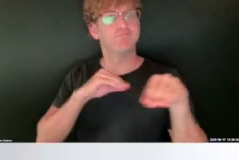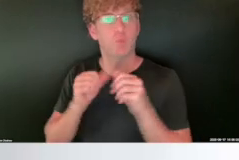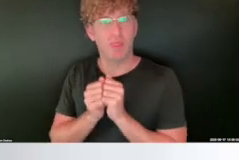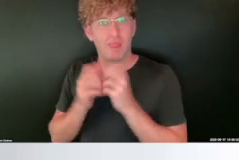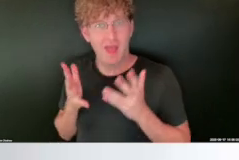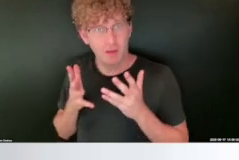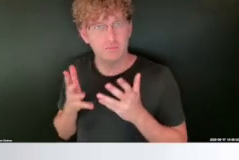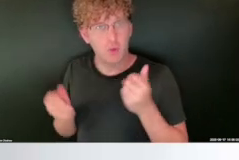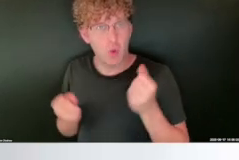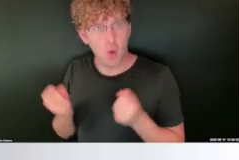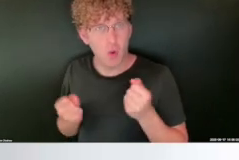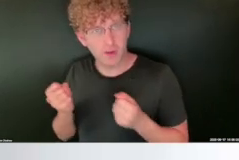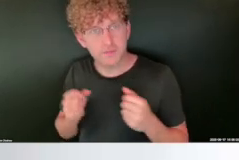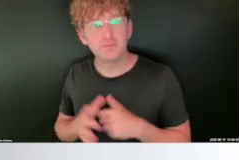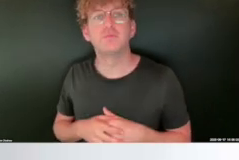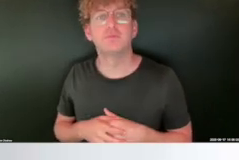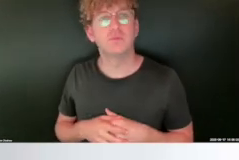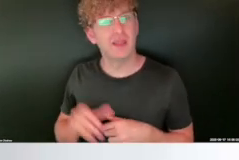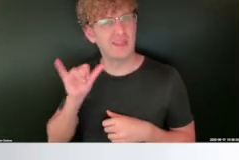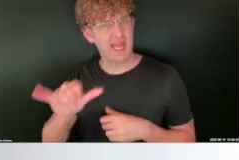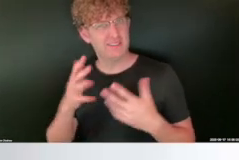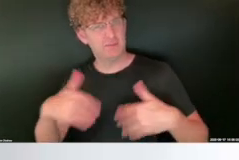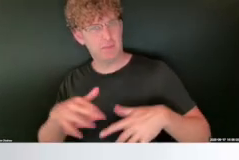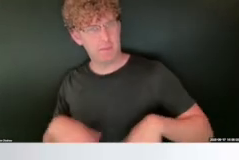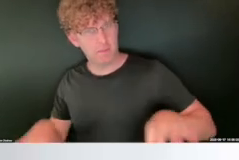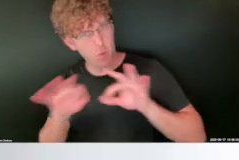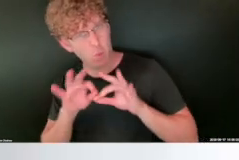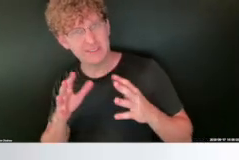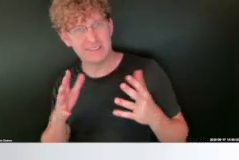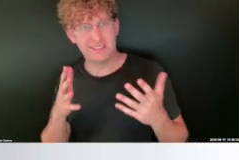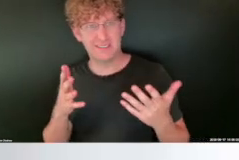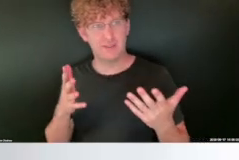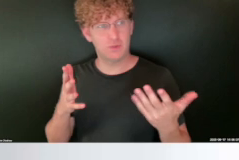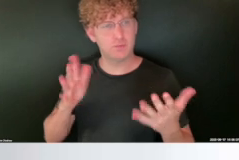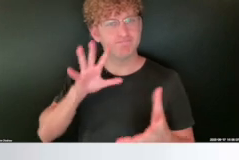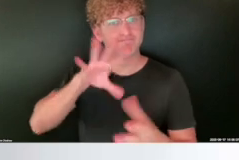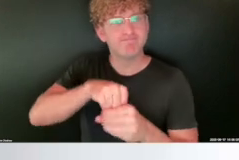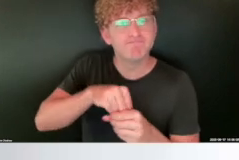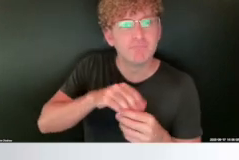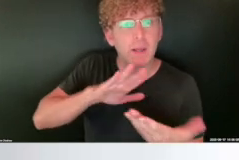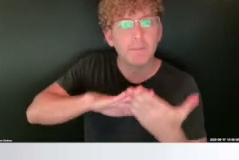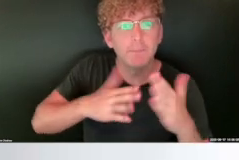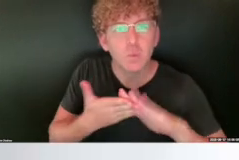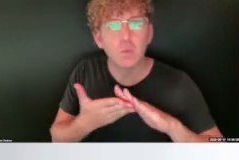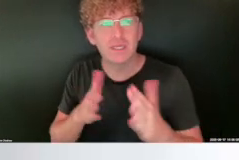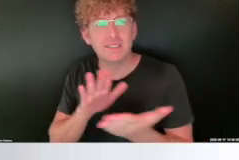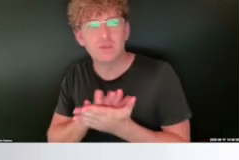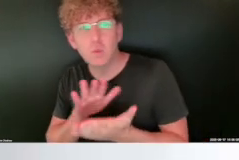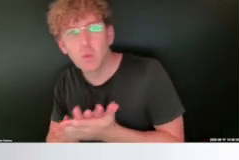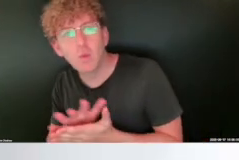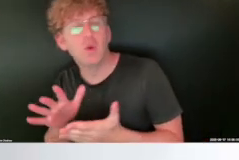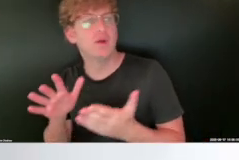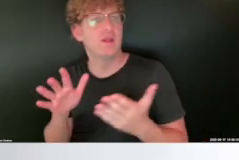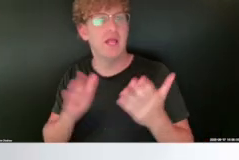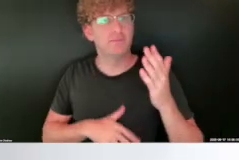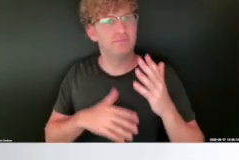located within. Building off those insights, the new set of grants were awarded through a joint request for applications in